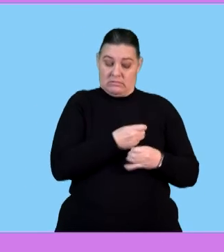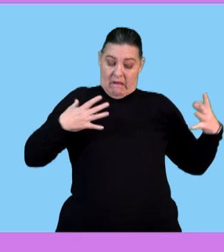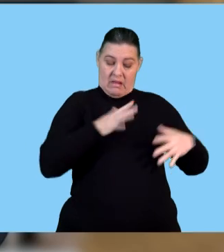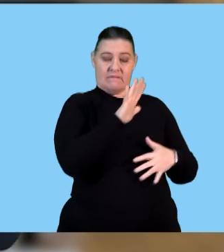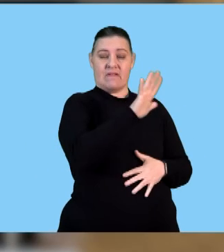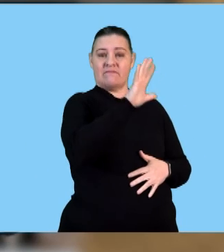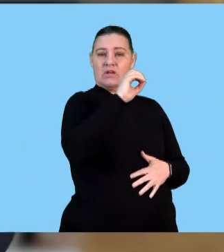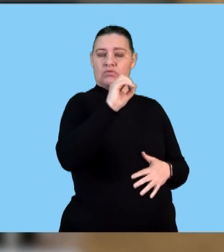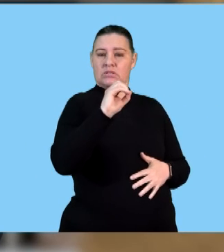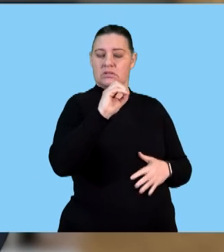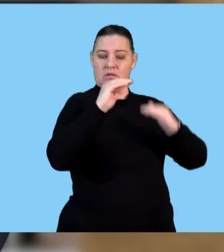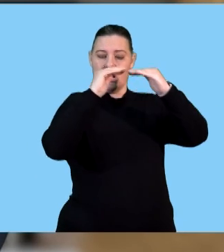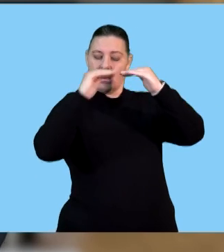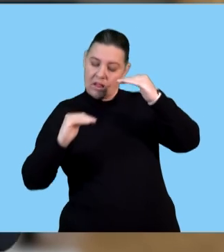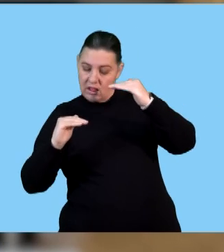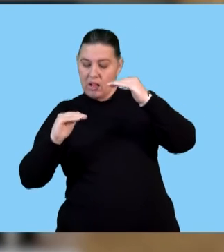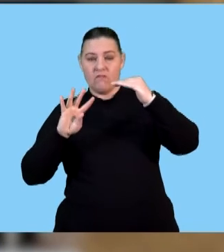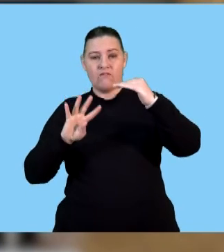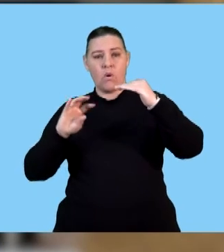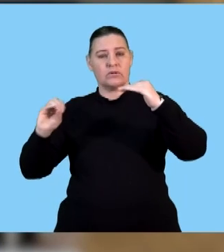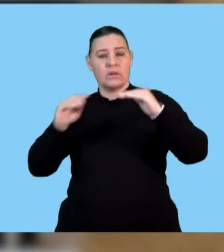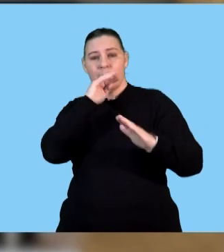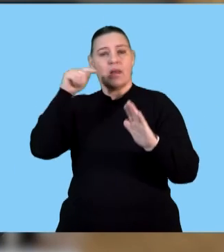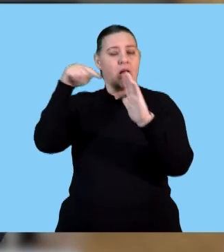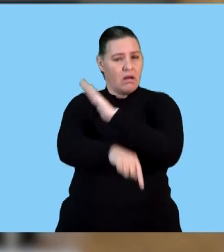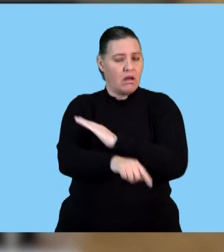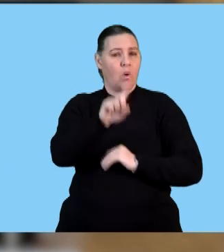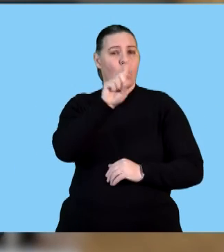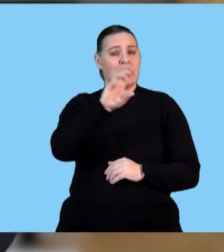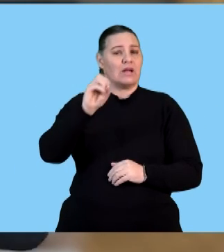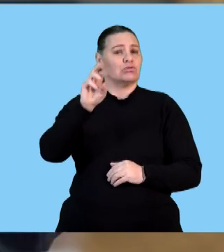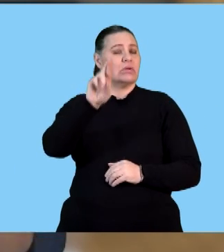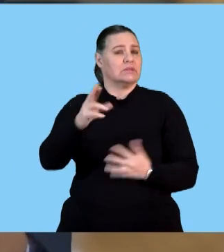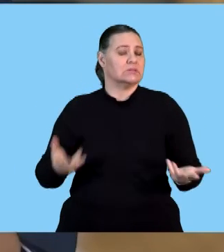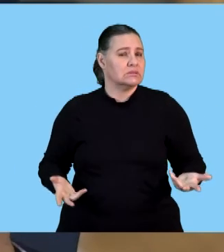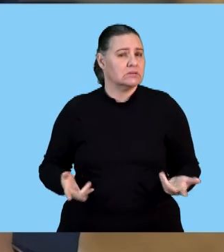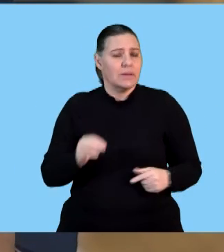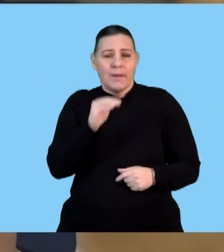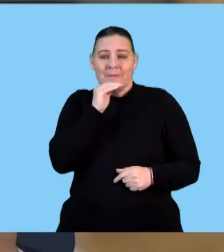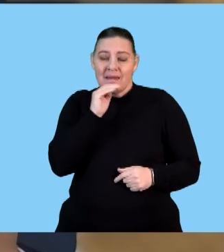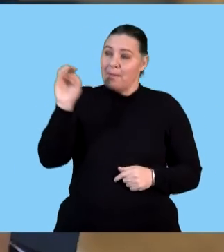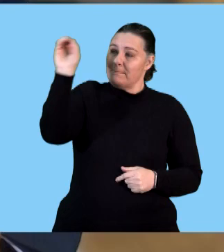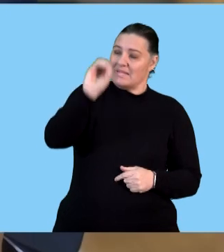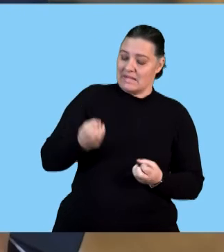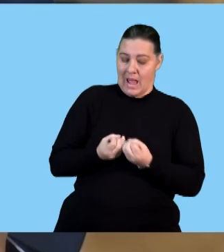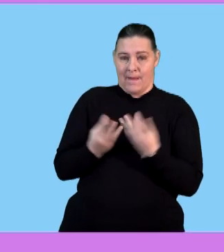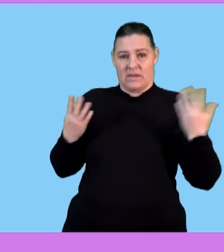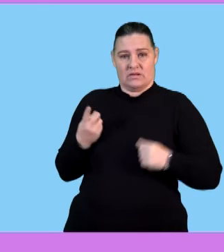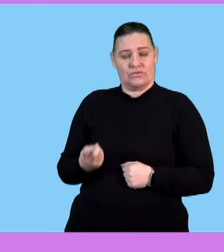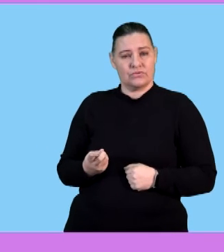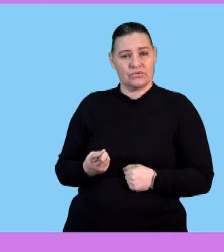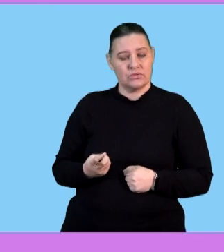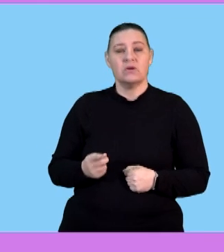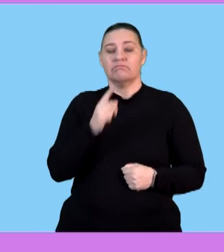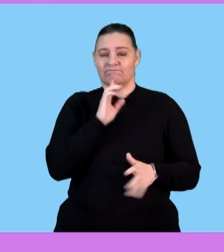500 Rand. It then comes down to 400 Rand. So there's definitely a loss of 100 bucks. But what is that as a percentage? So